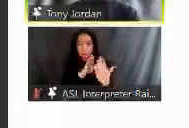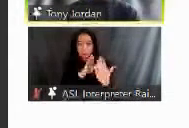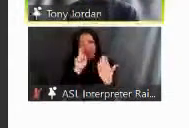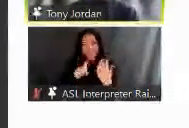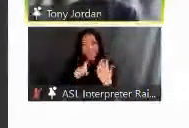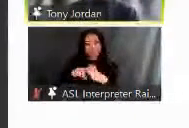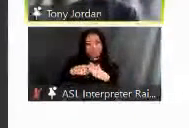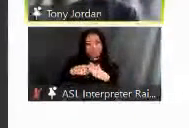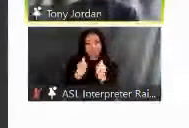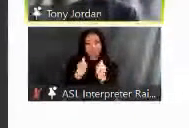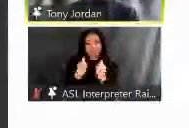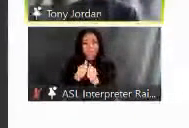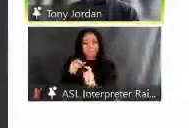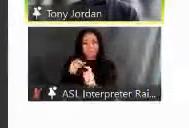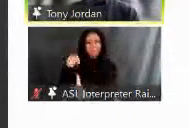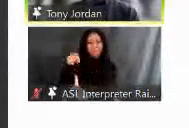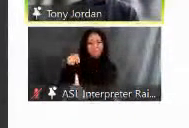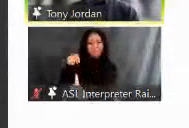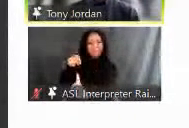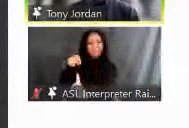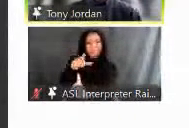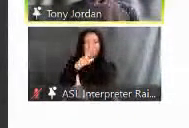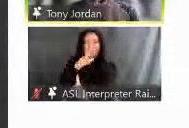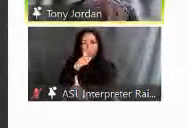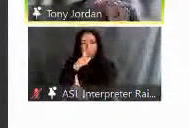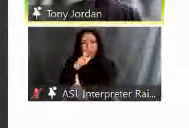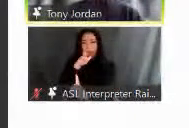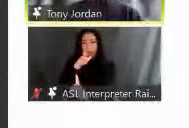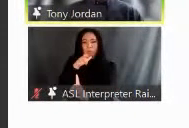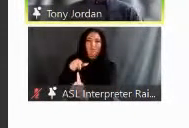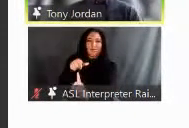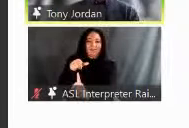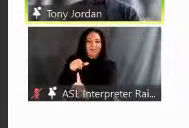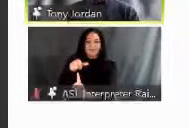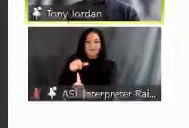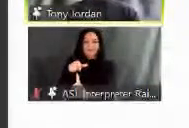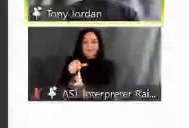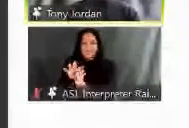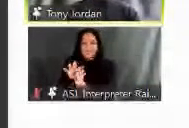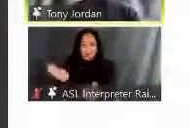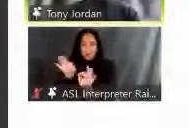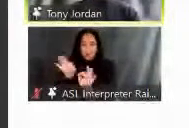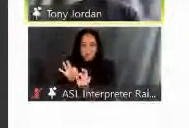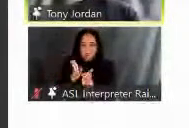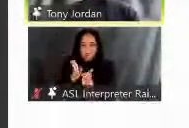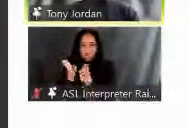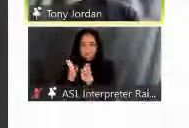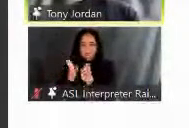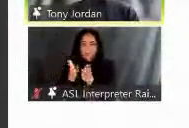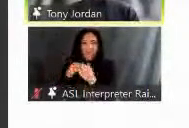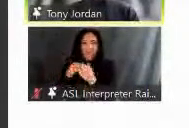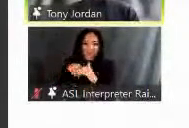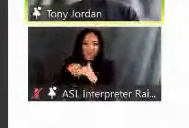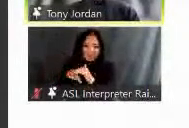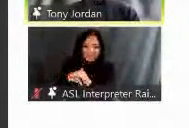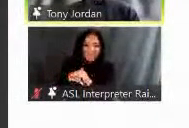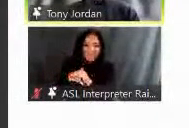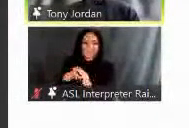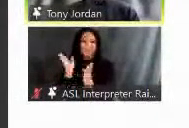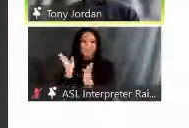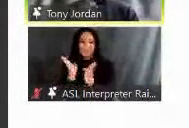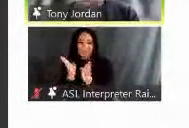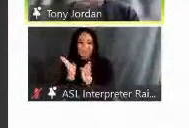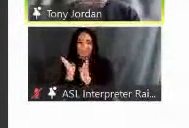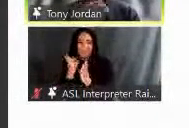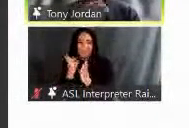has to start with who the crux of the service and service is going to be intended